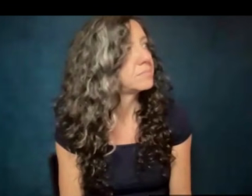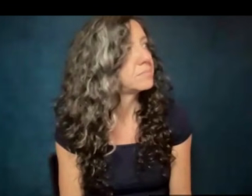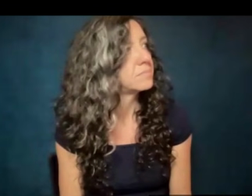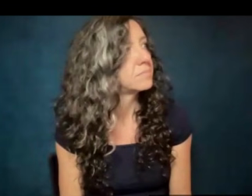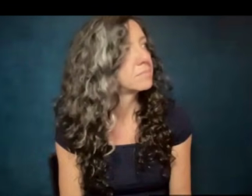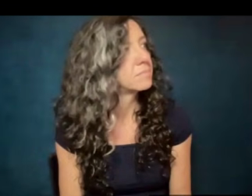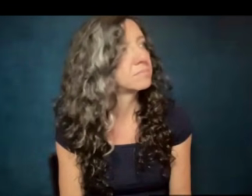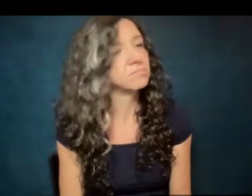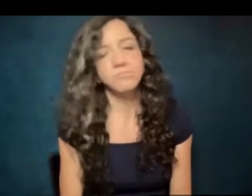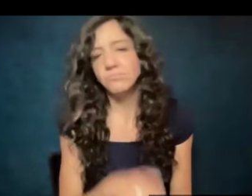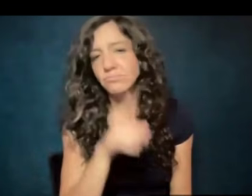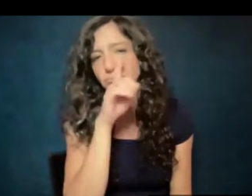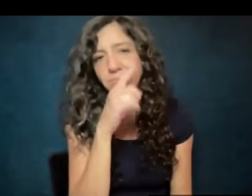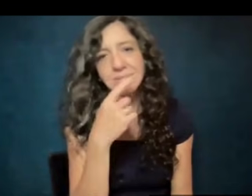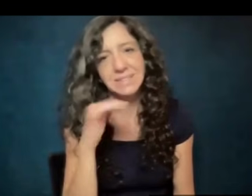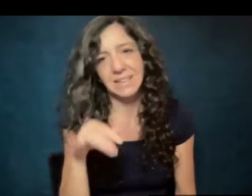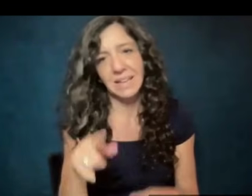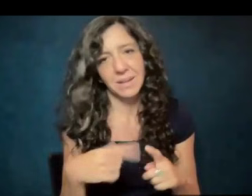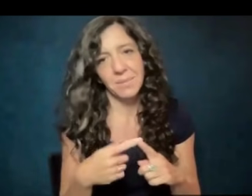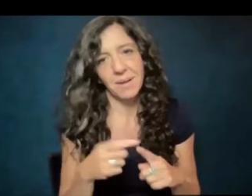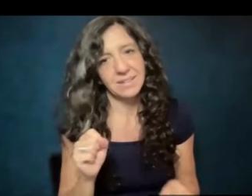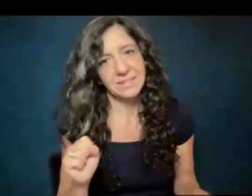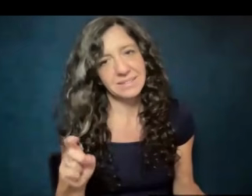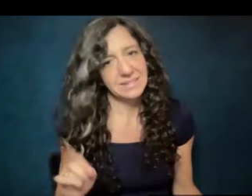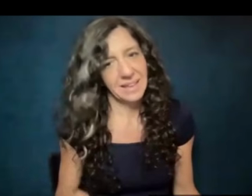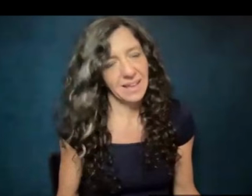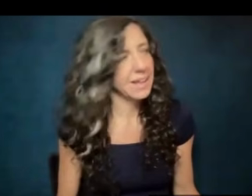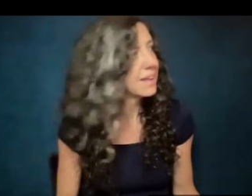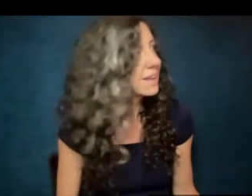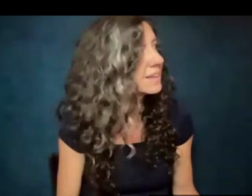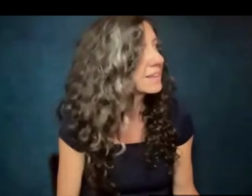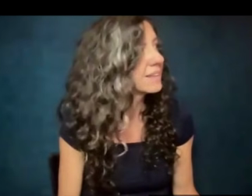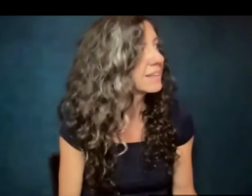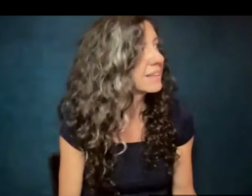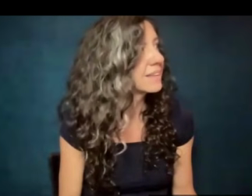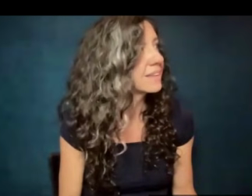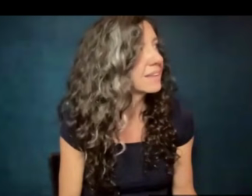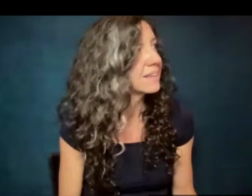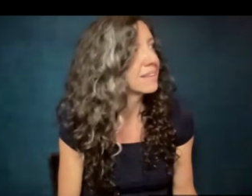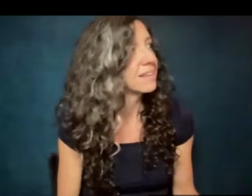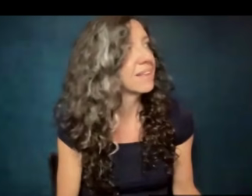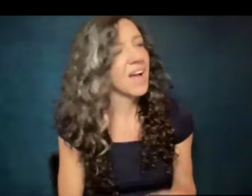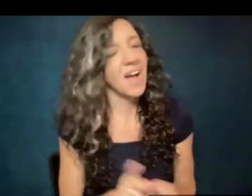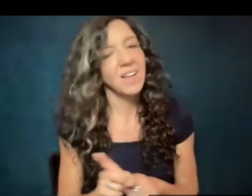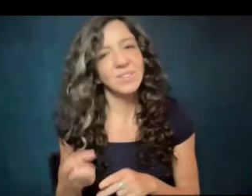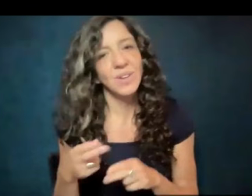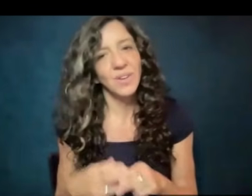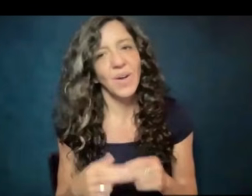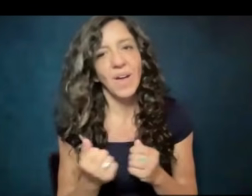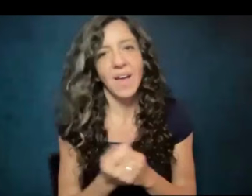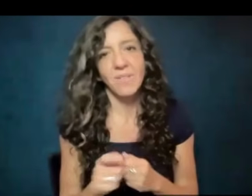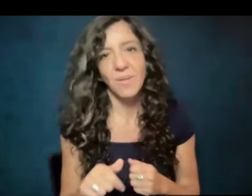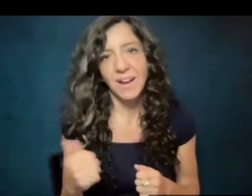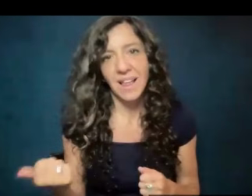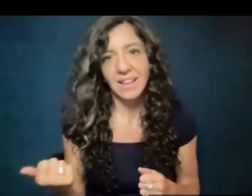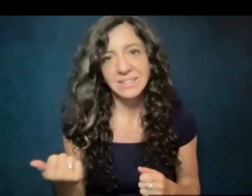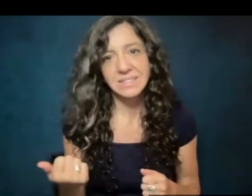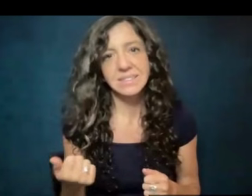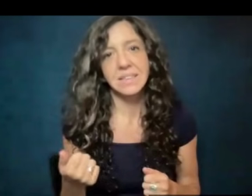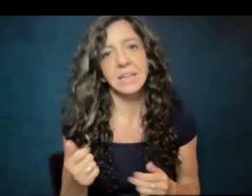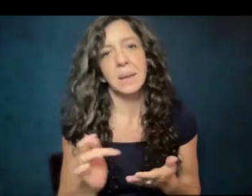that about SSDI. Yeah. It also calls everybody else medically